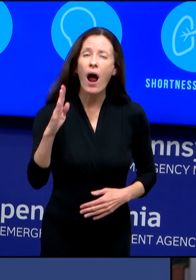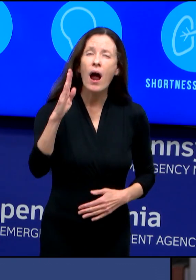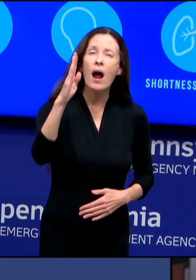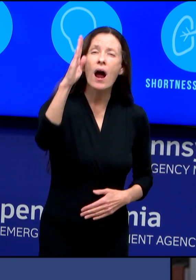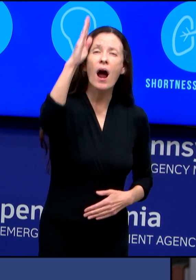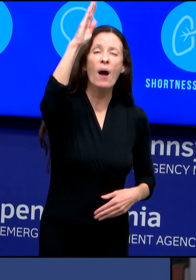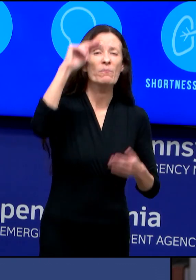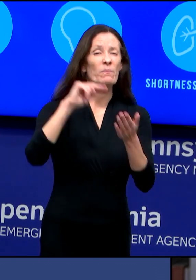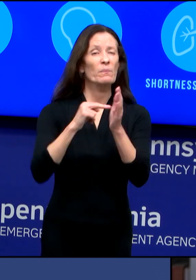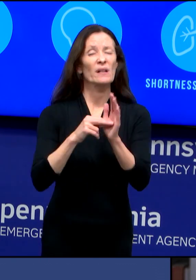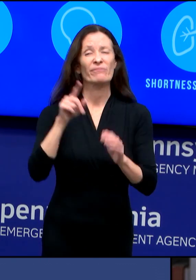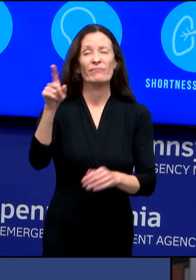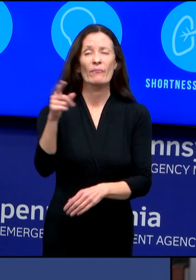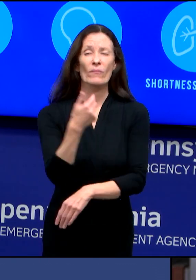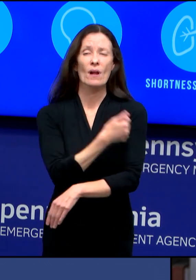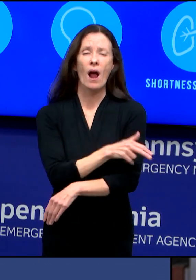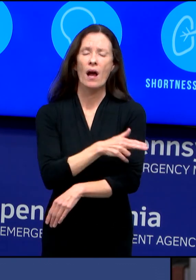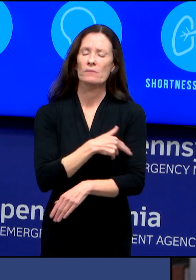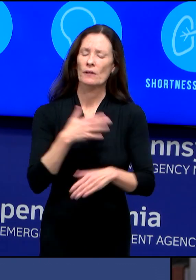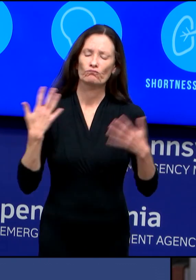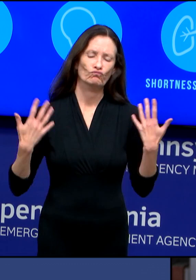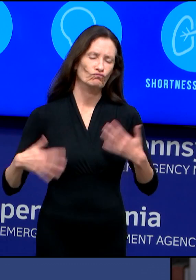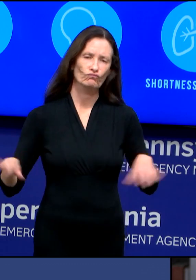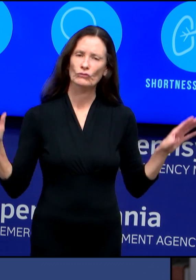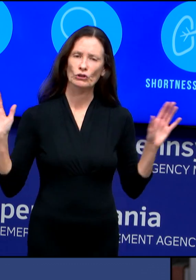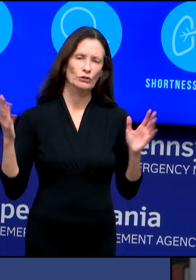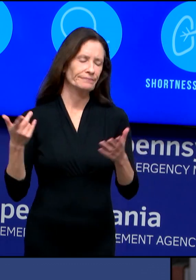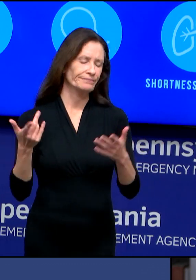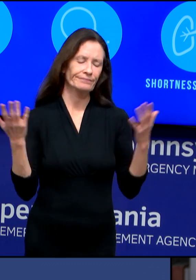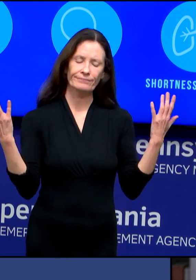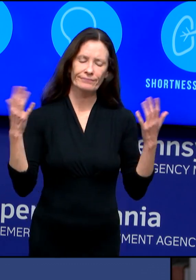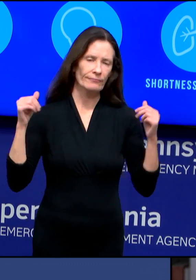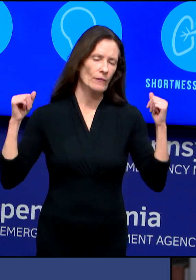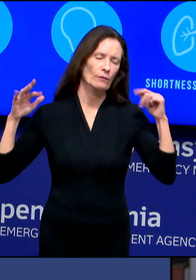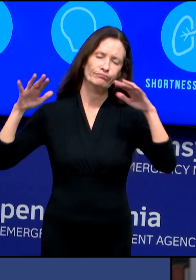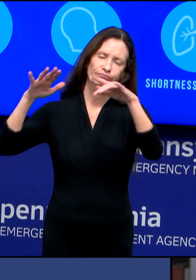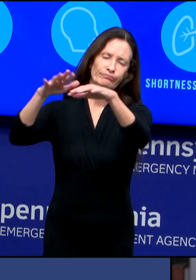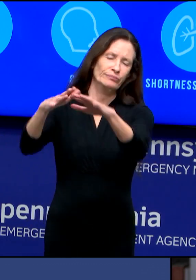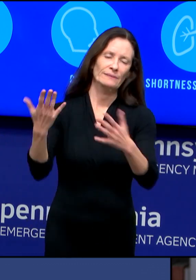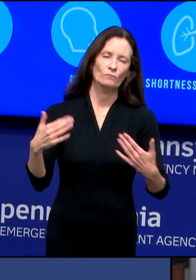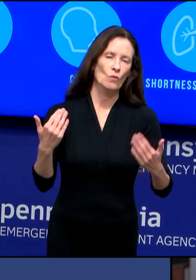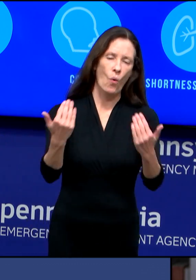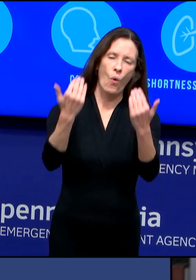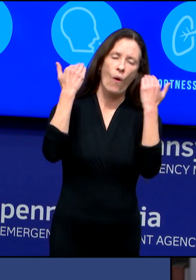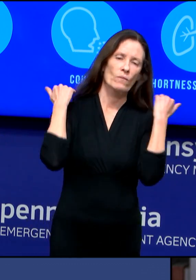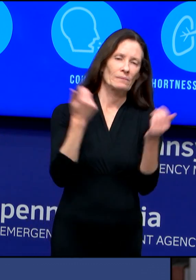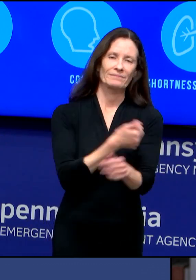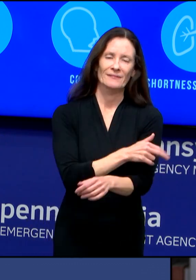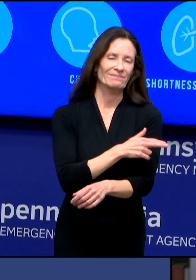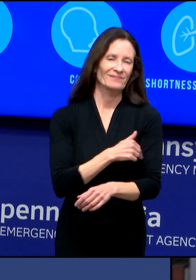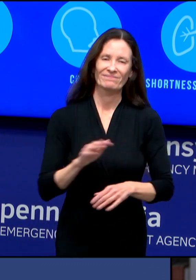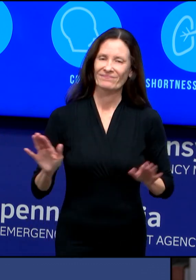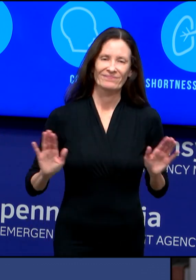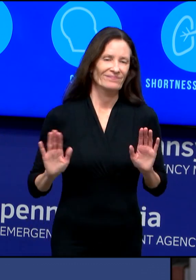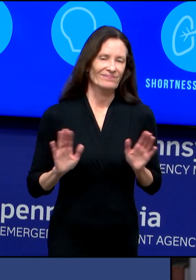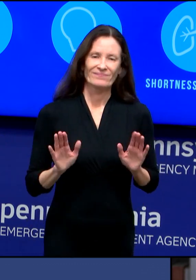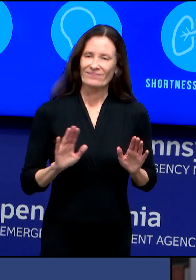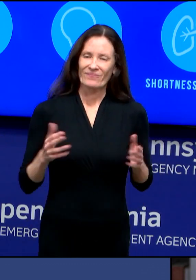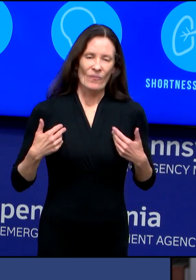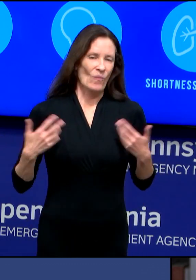bad results. So what we're doing here is trying to make sure that we never get to that point in Pennsylvania.